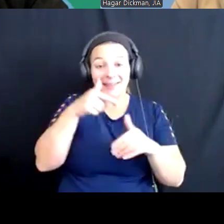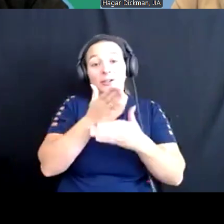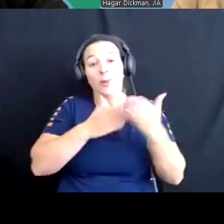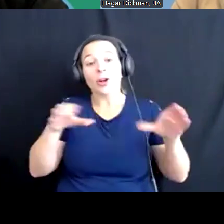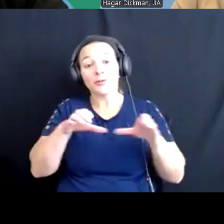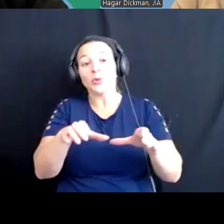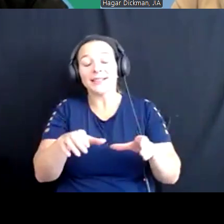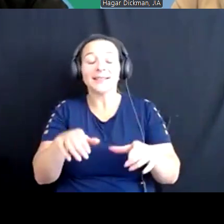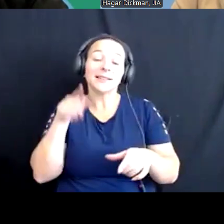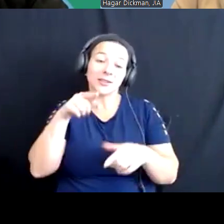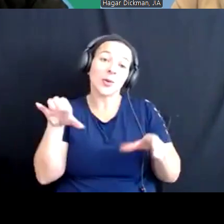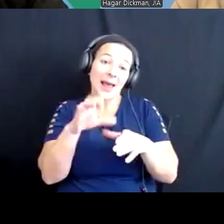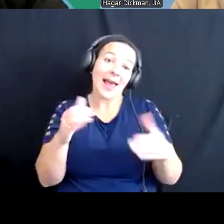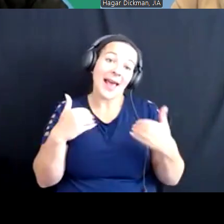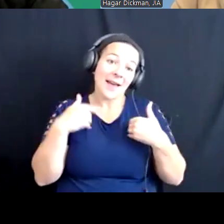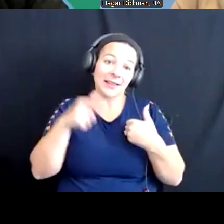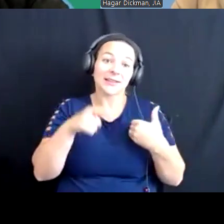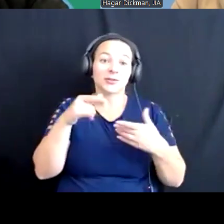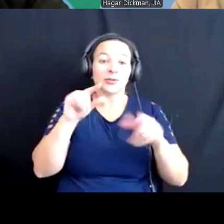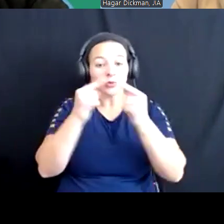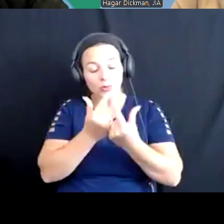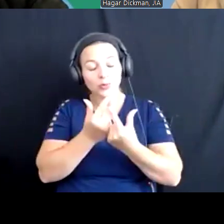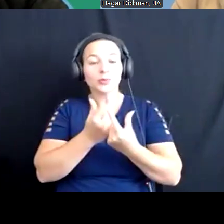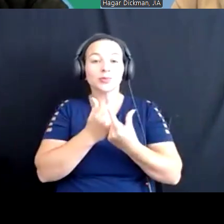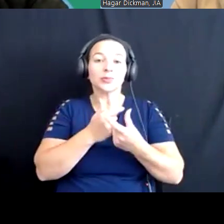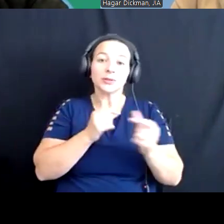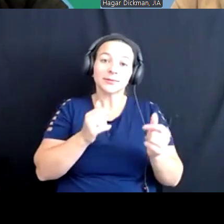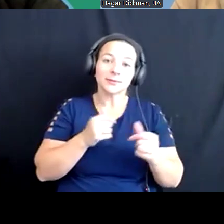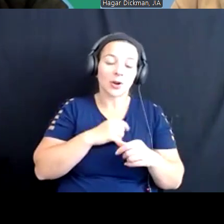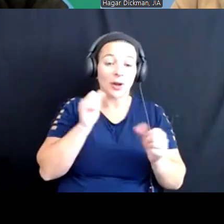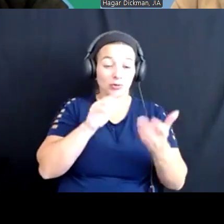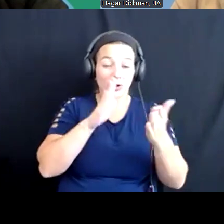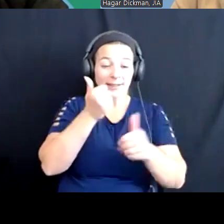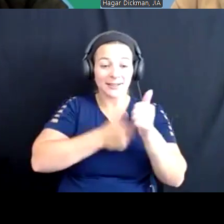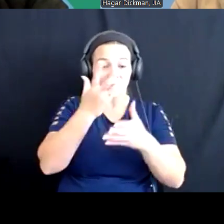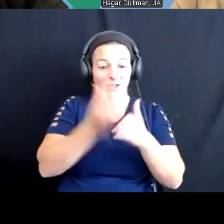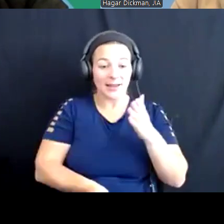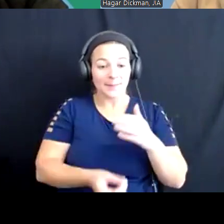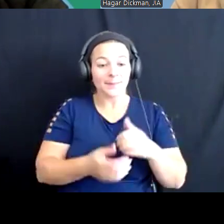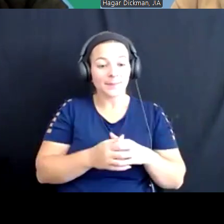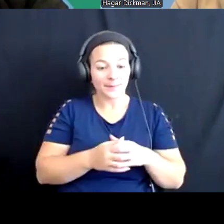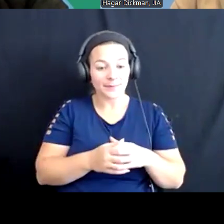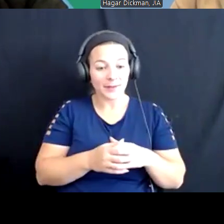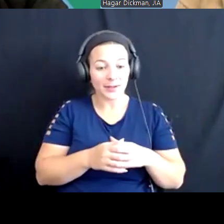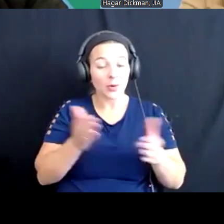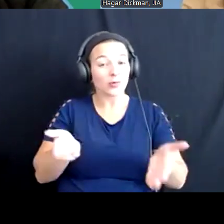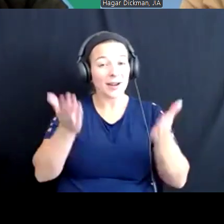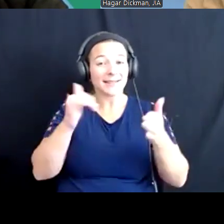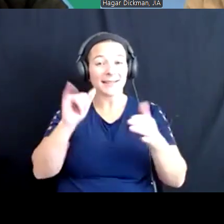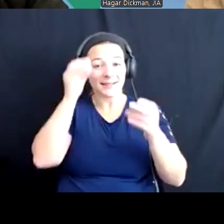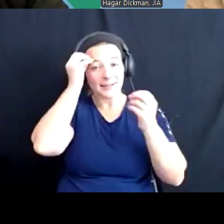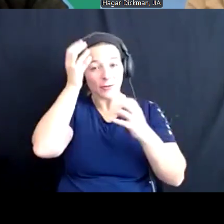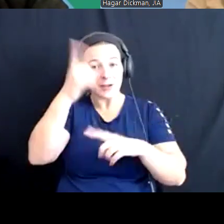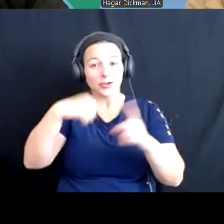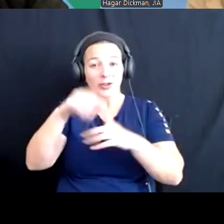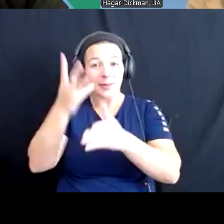this group and other groups address those gaps. Issues raised in the gap analysis reinforce issues